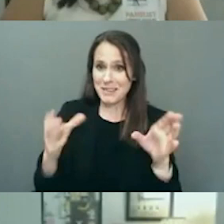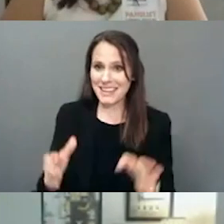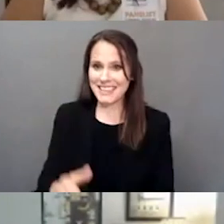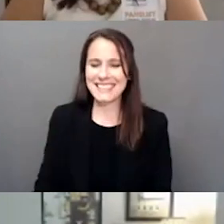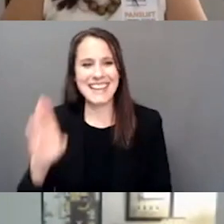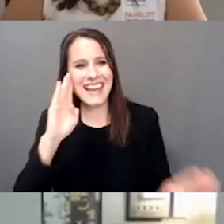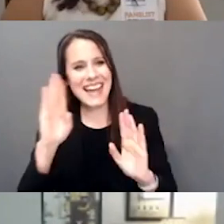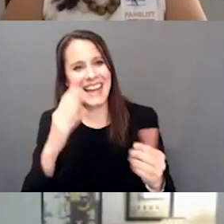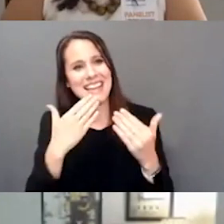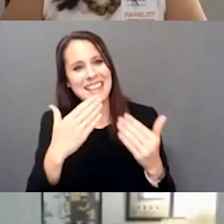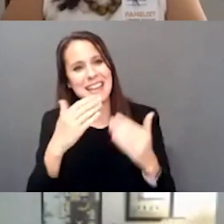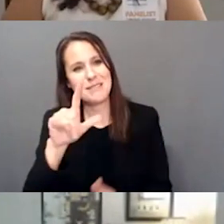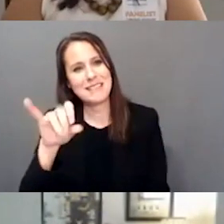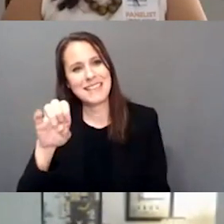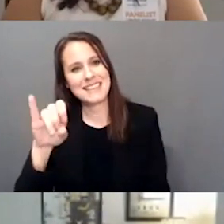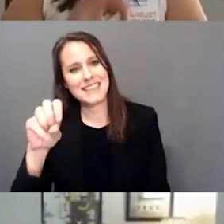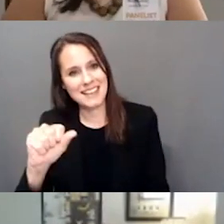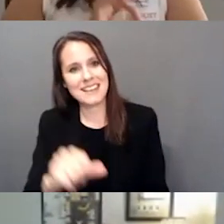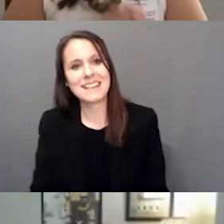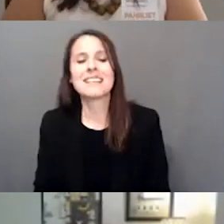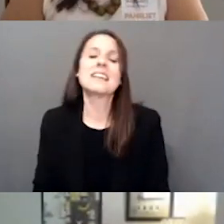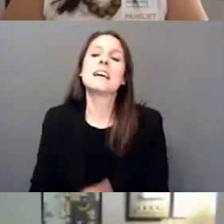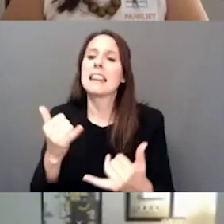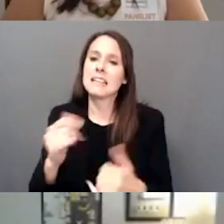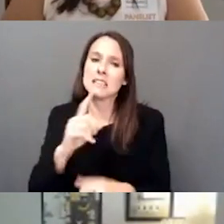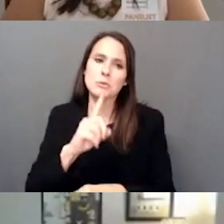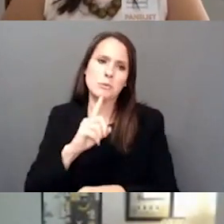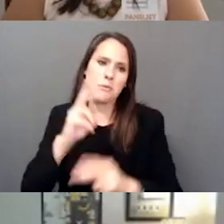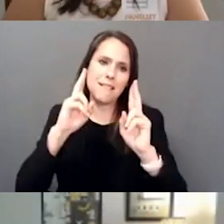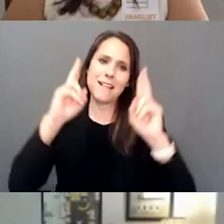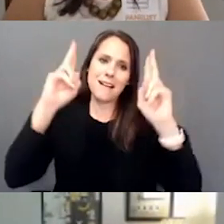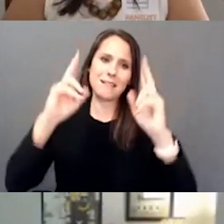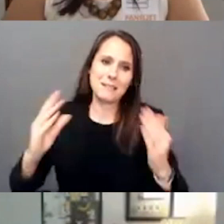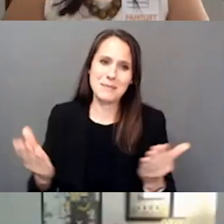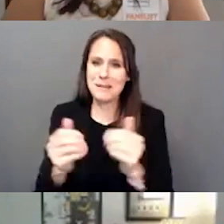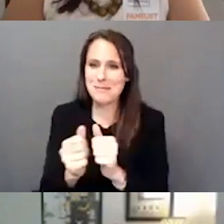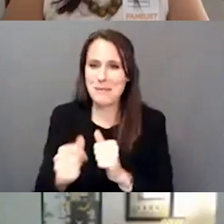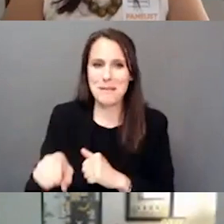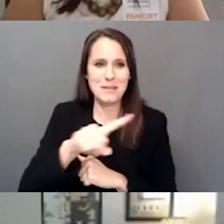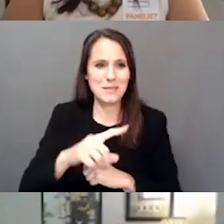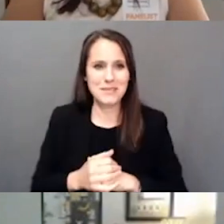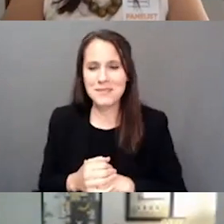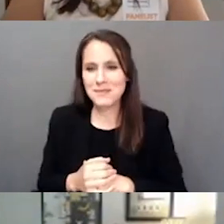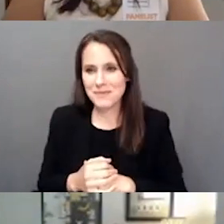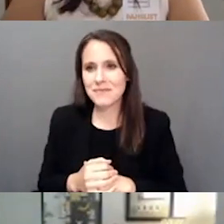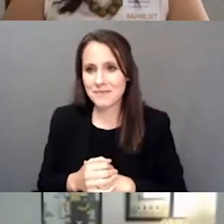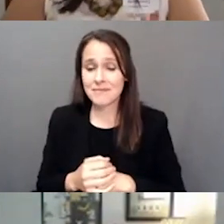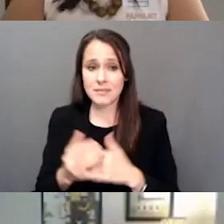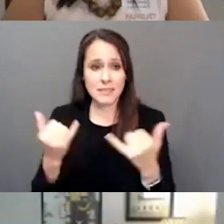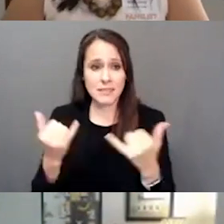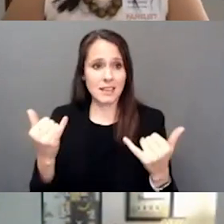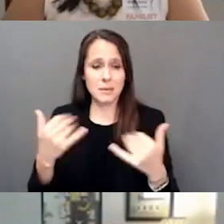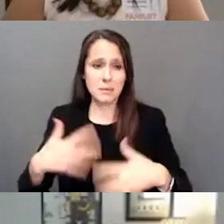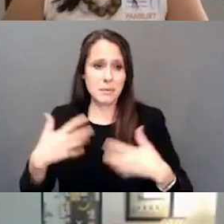Yeah, thanks, Lisa. It is a true honor to be here with all of you. This is indeed a